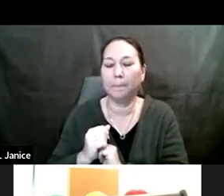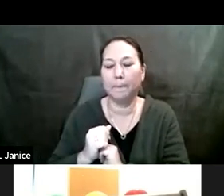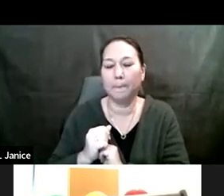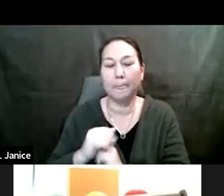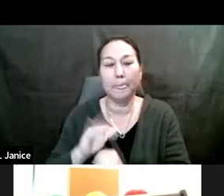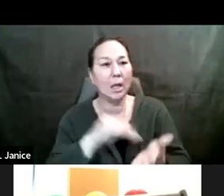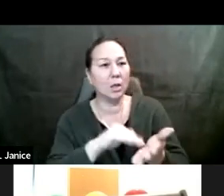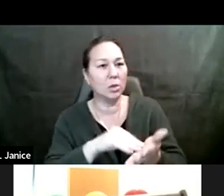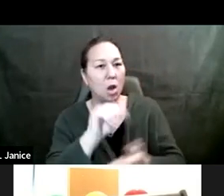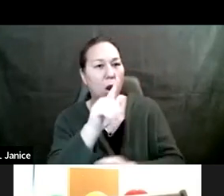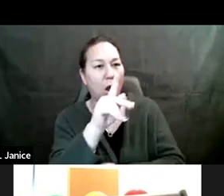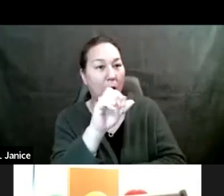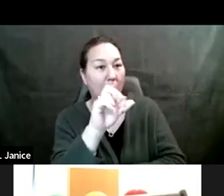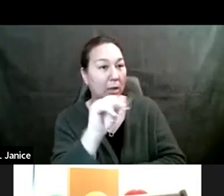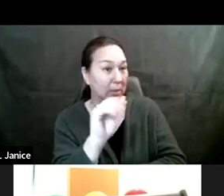Dr alkins